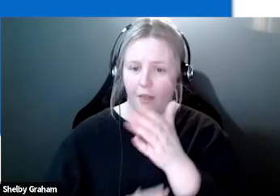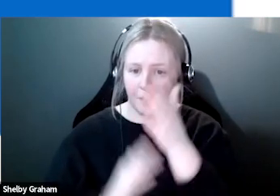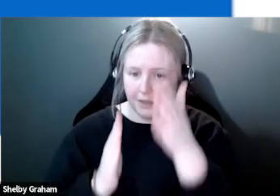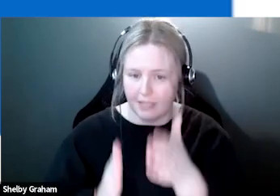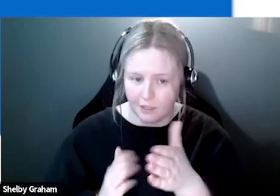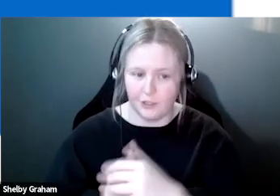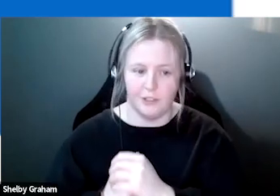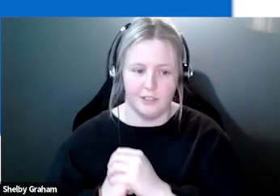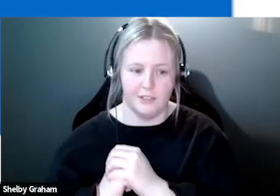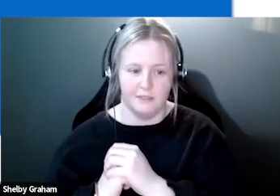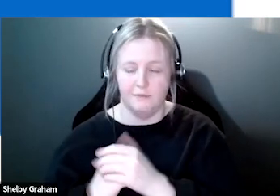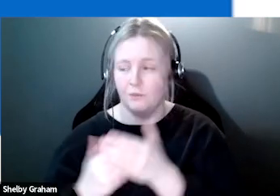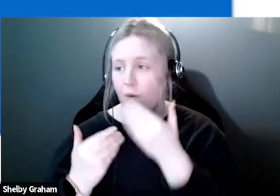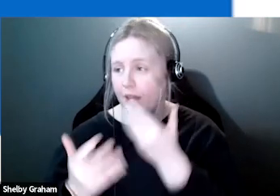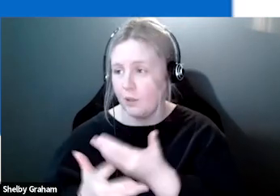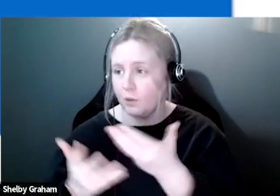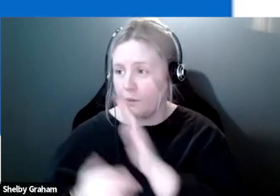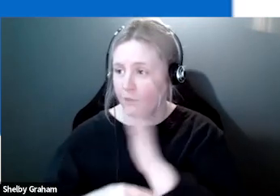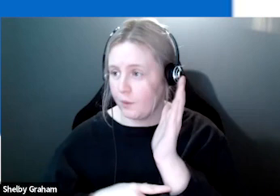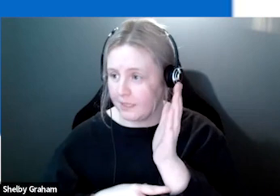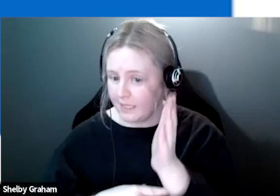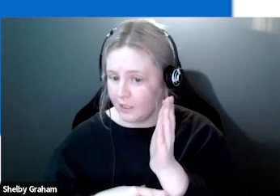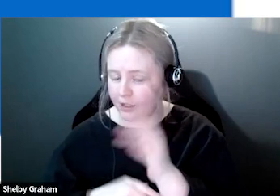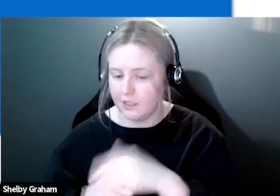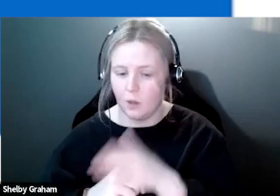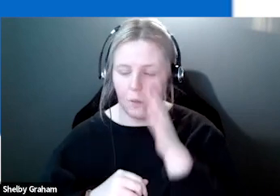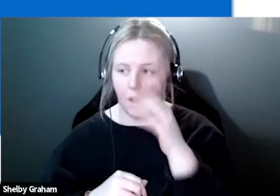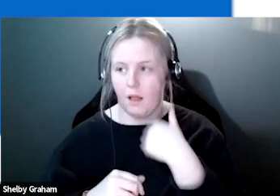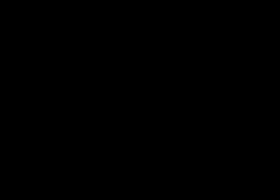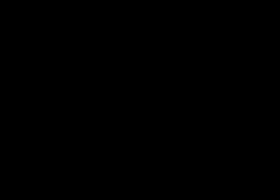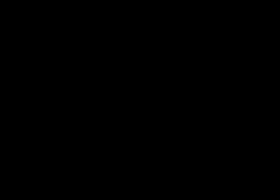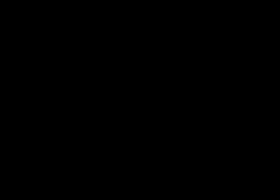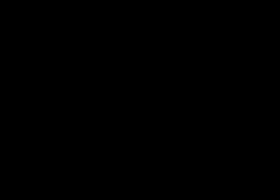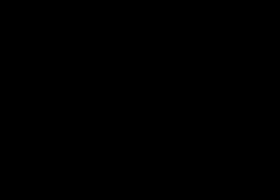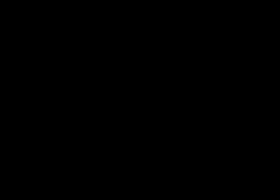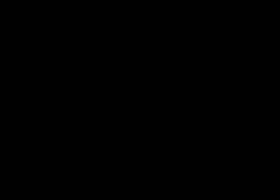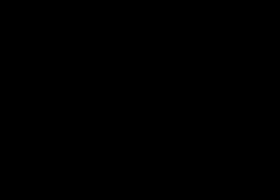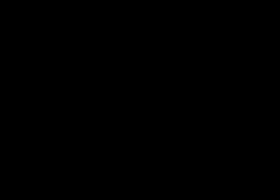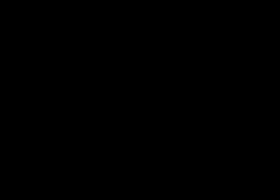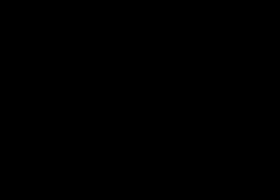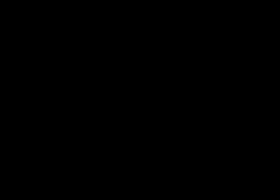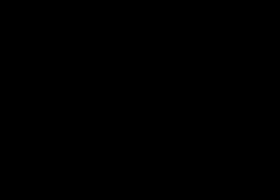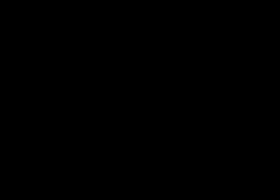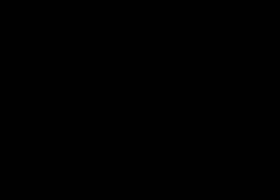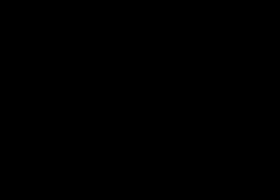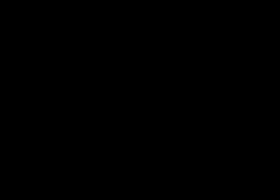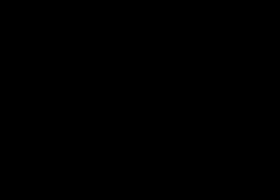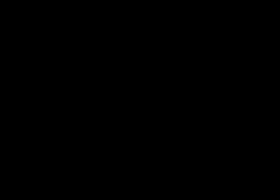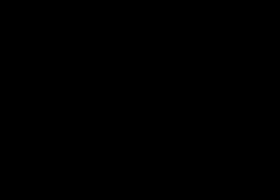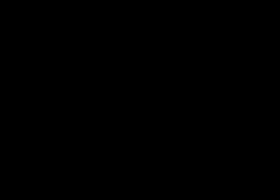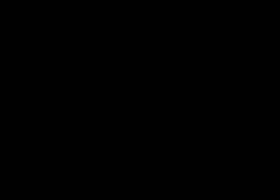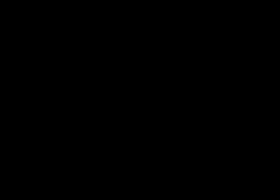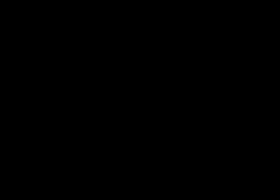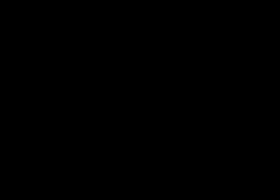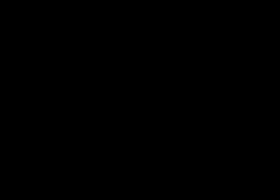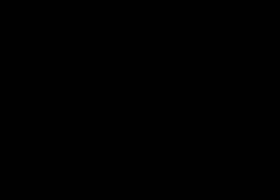to. Thank you so much for this presentation. There will be lots of opportunities to ask Angela some more questions